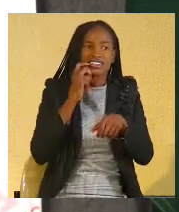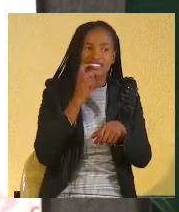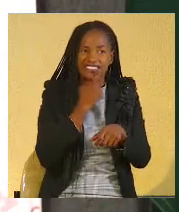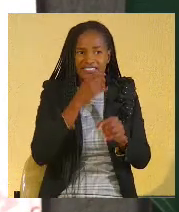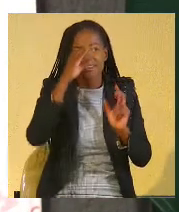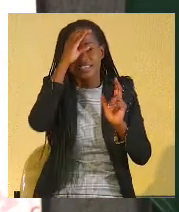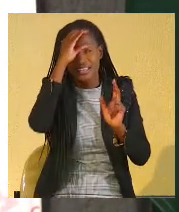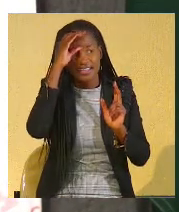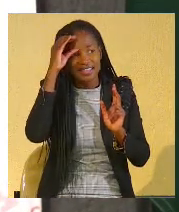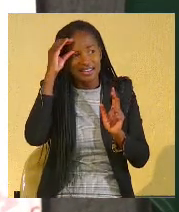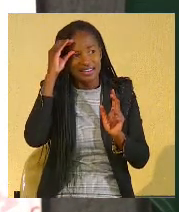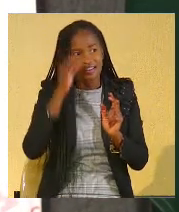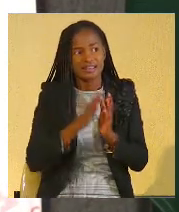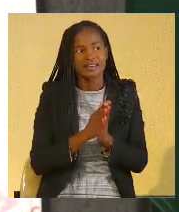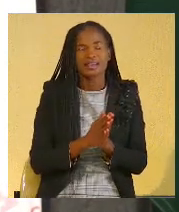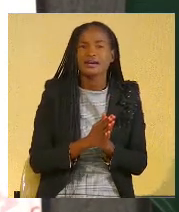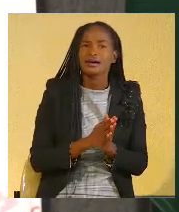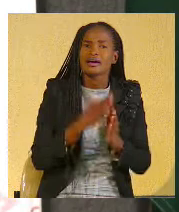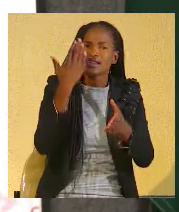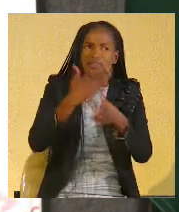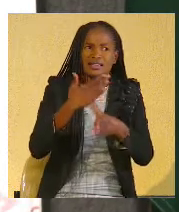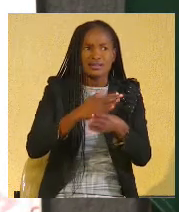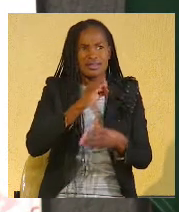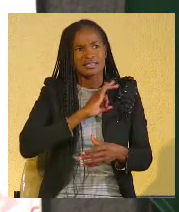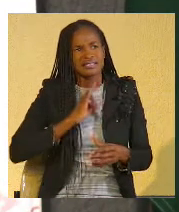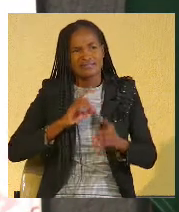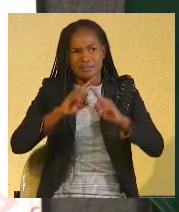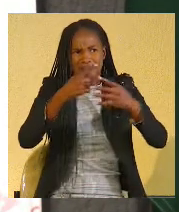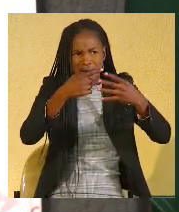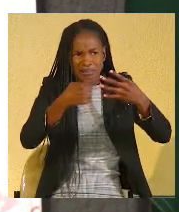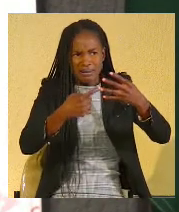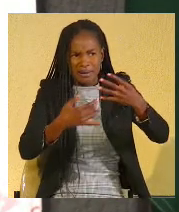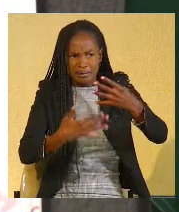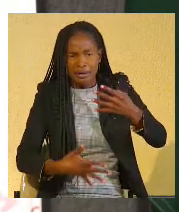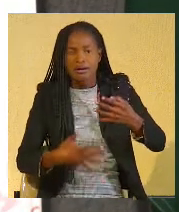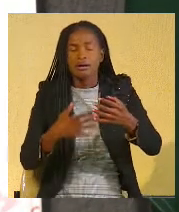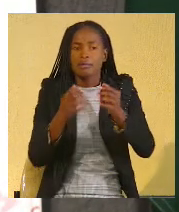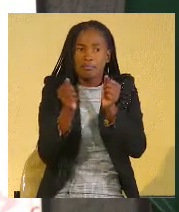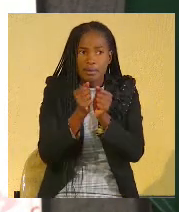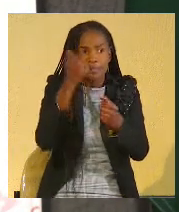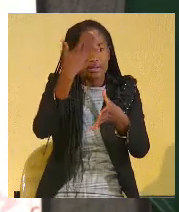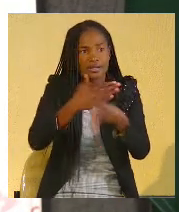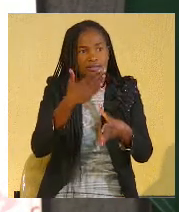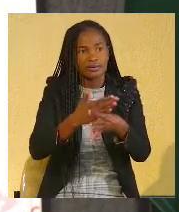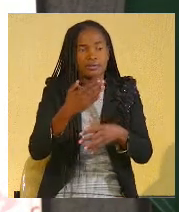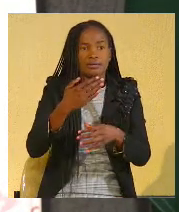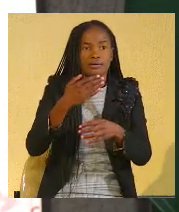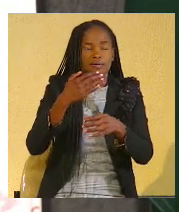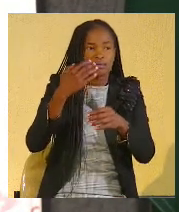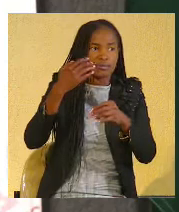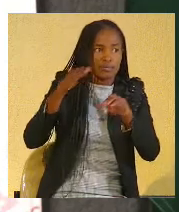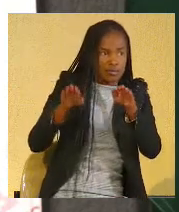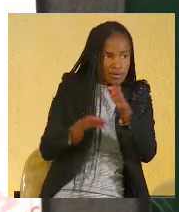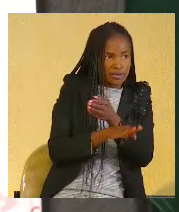mention allied profession. They all work together to complement one another to ensure that the